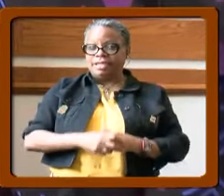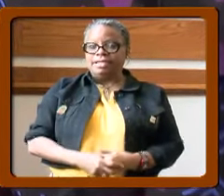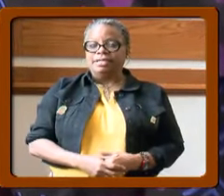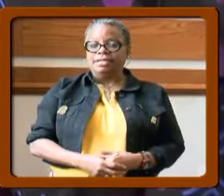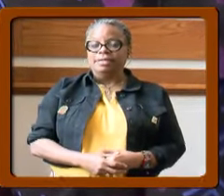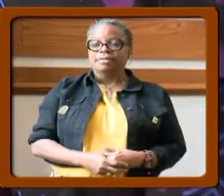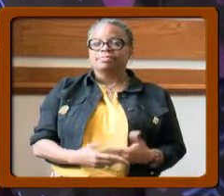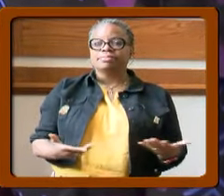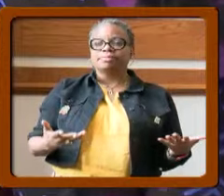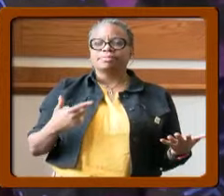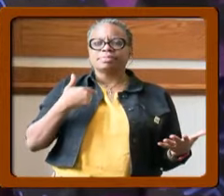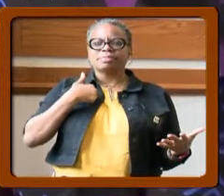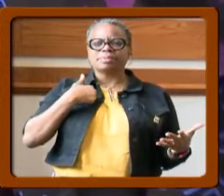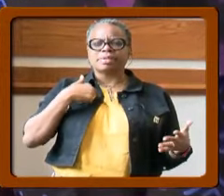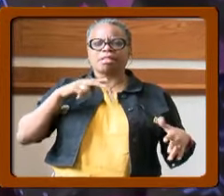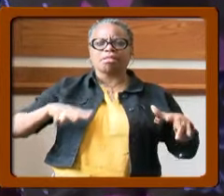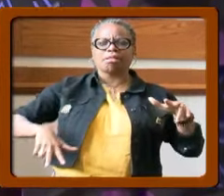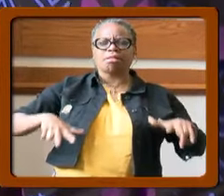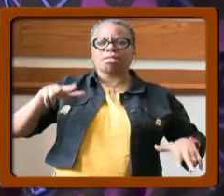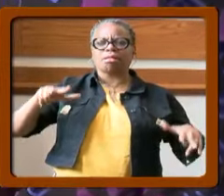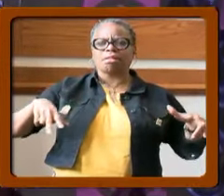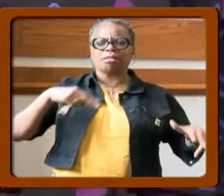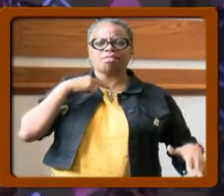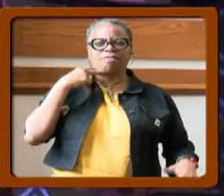My tongue is too clumsy.